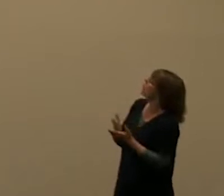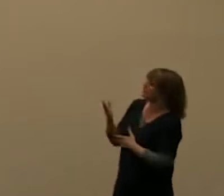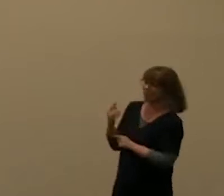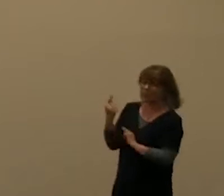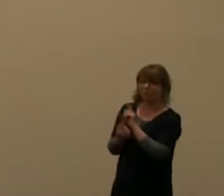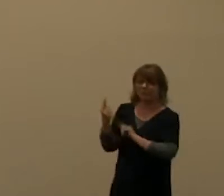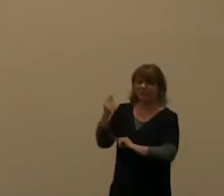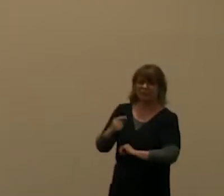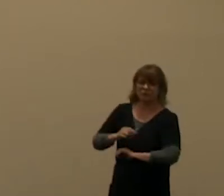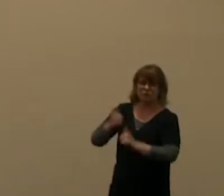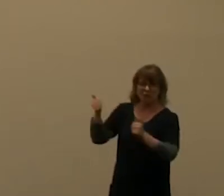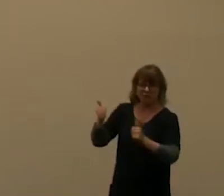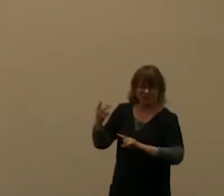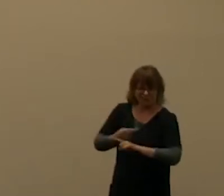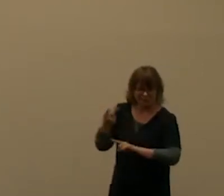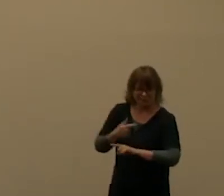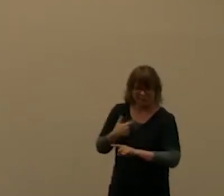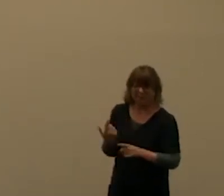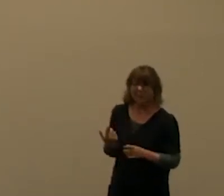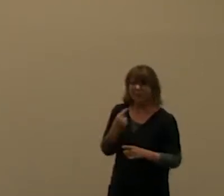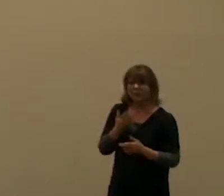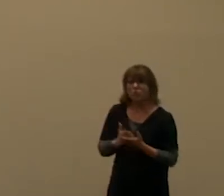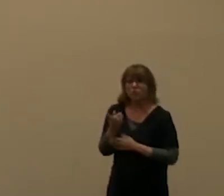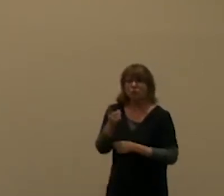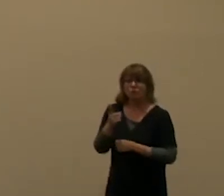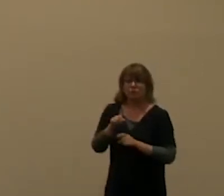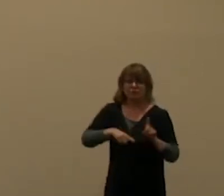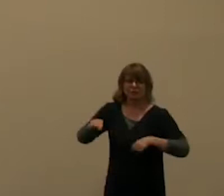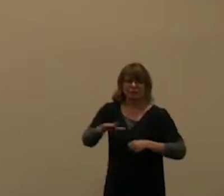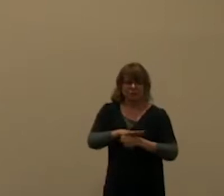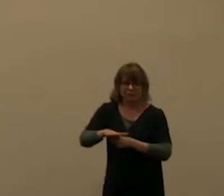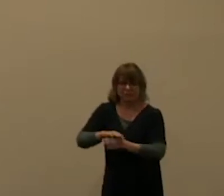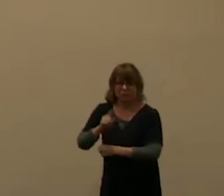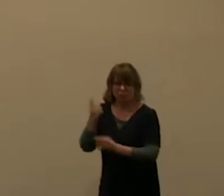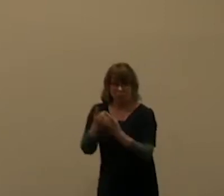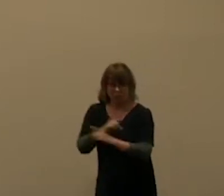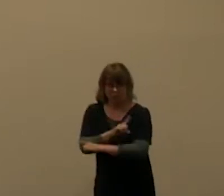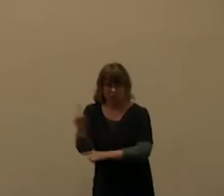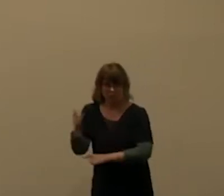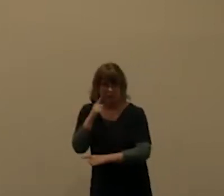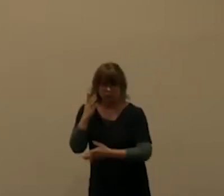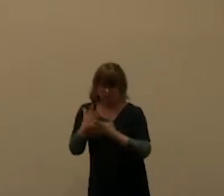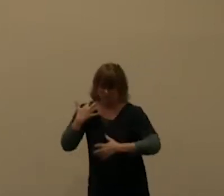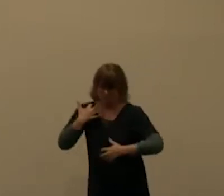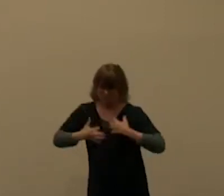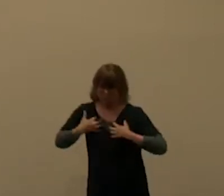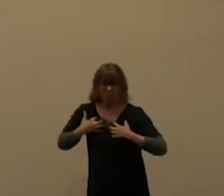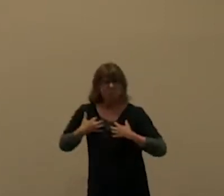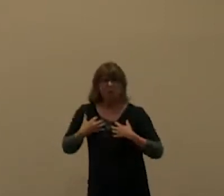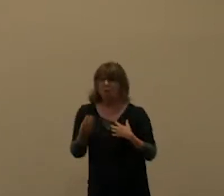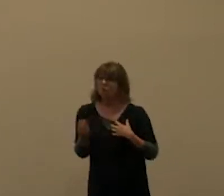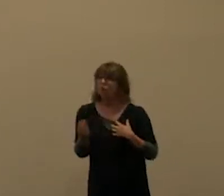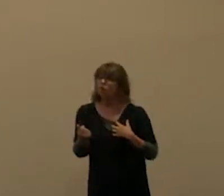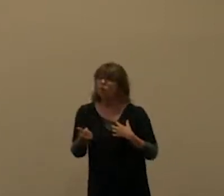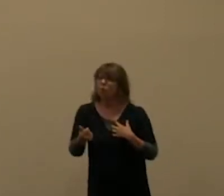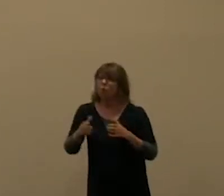scenarios. And I also want to end with something that I think is super, super, super interesting, but that not a lot of organizations are